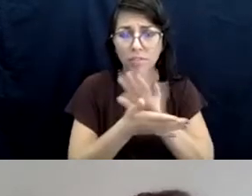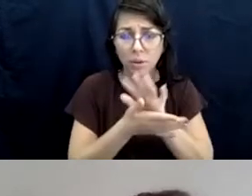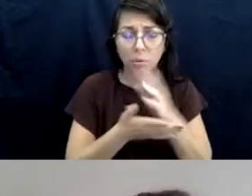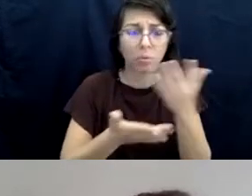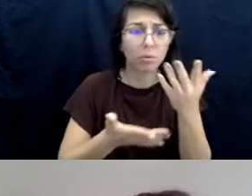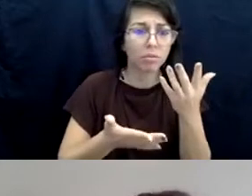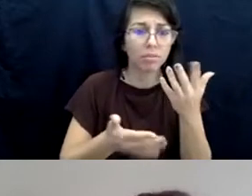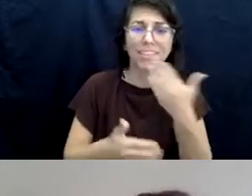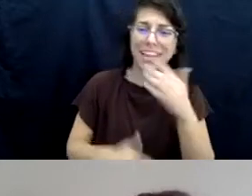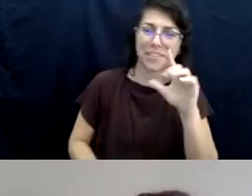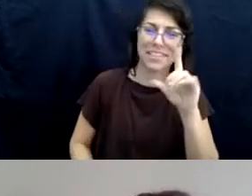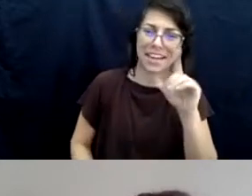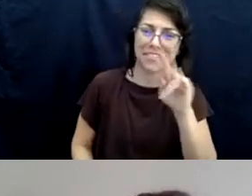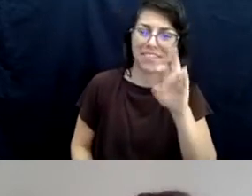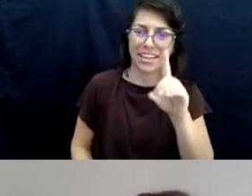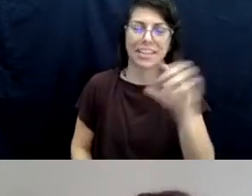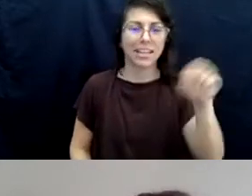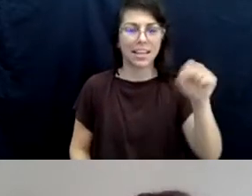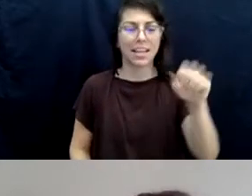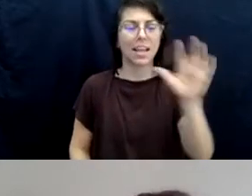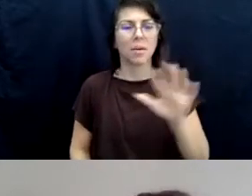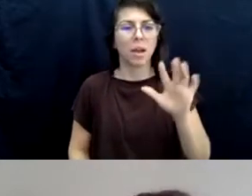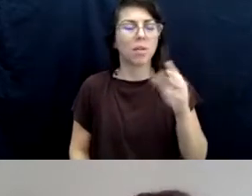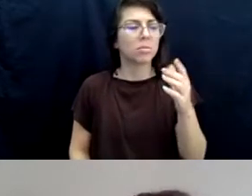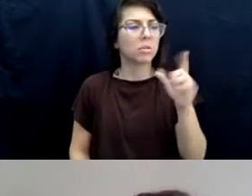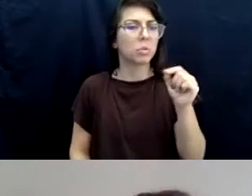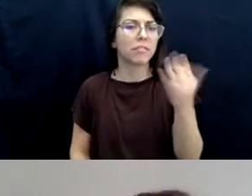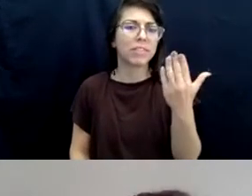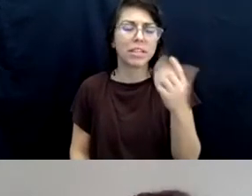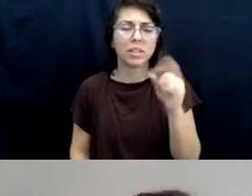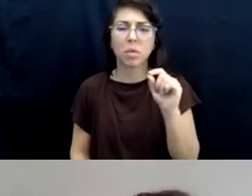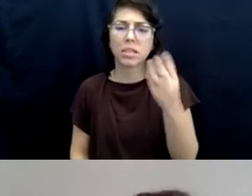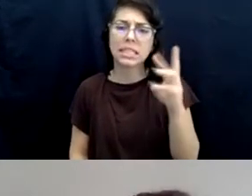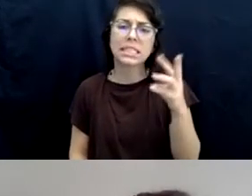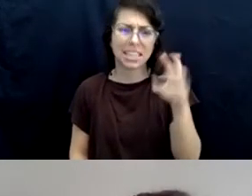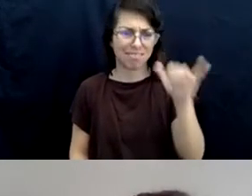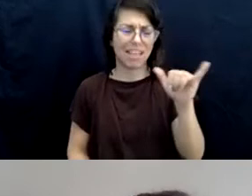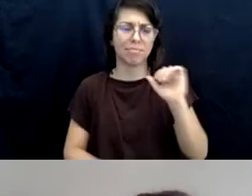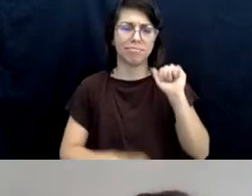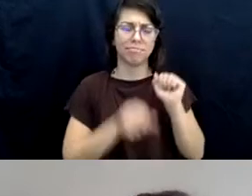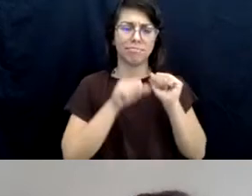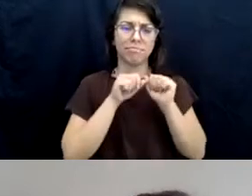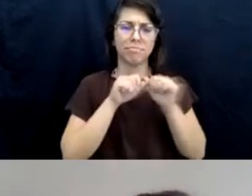Thank you, David. Yeah, so about 2015 to 2016 is when the video was produced.